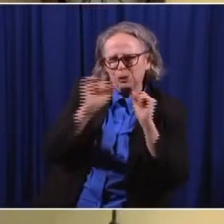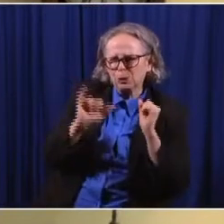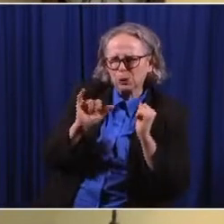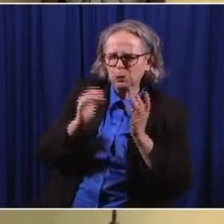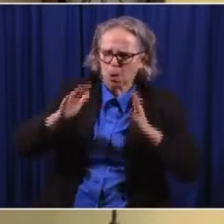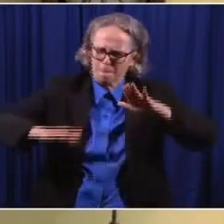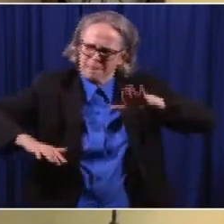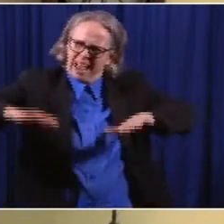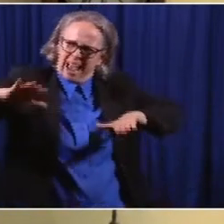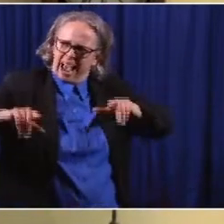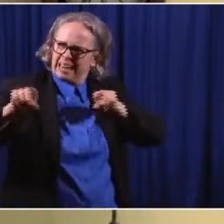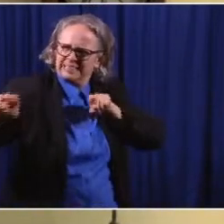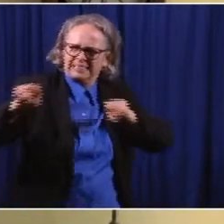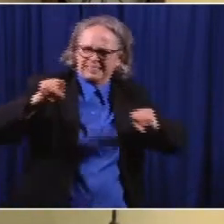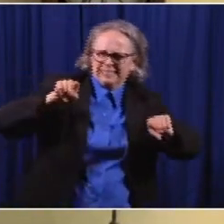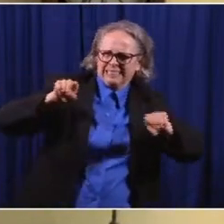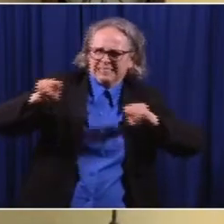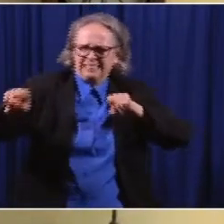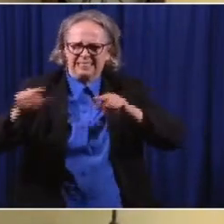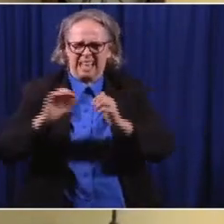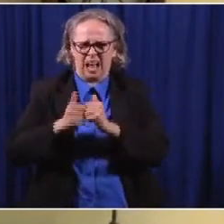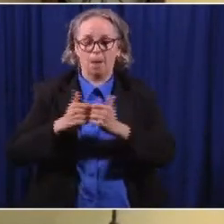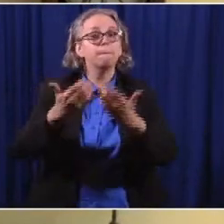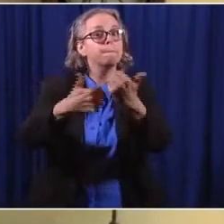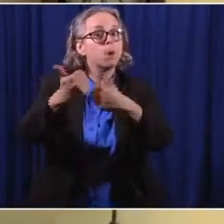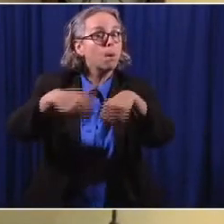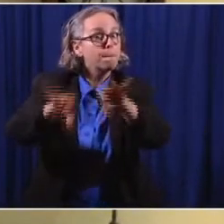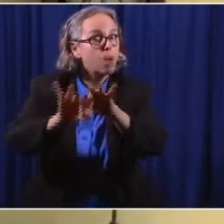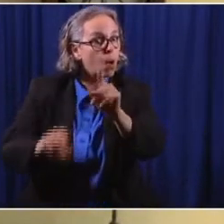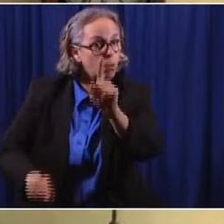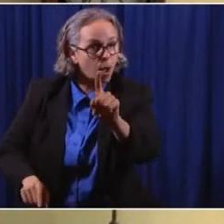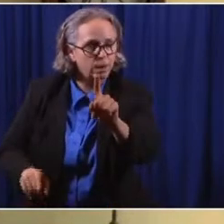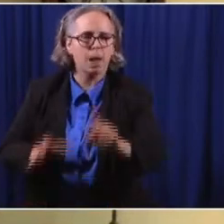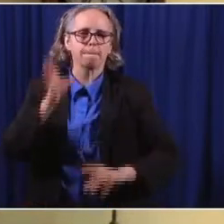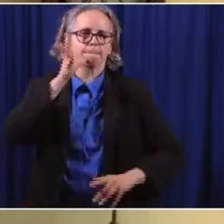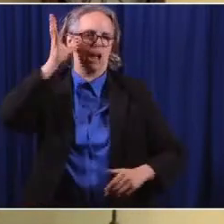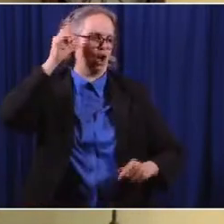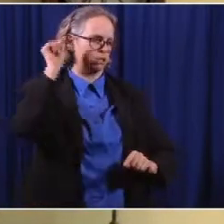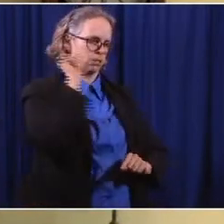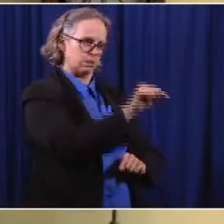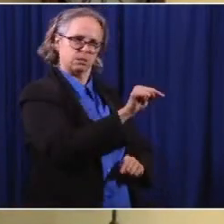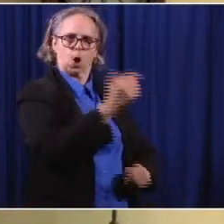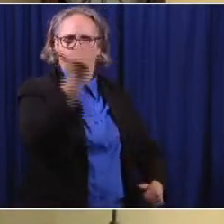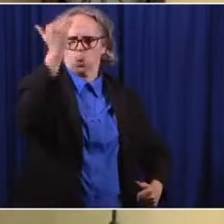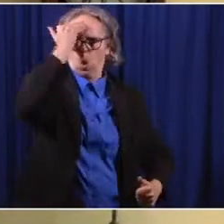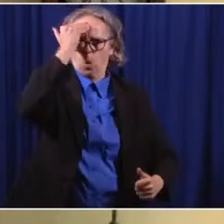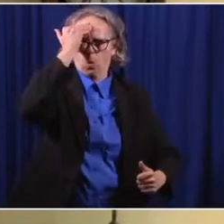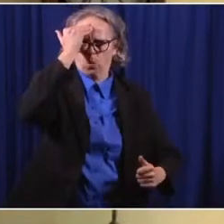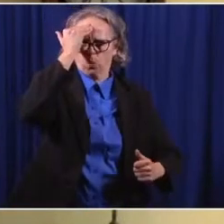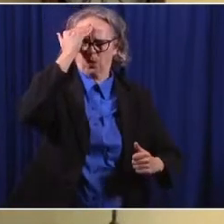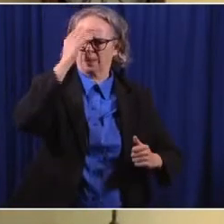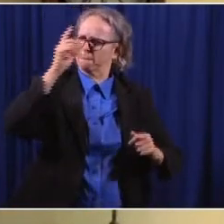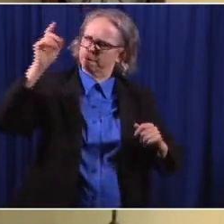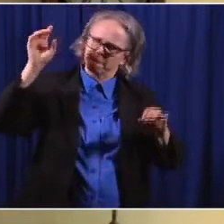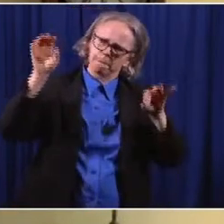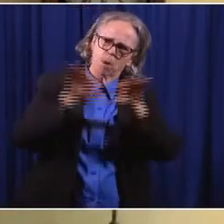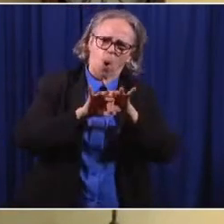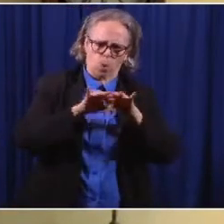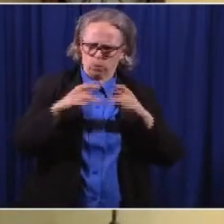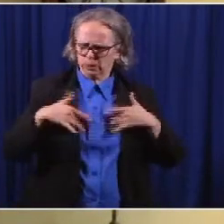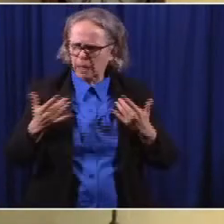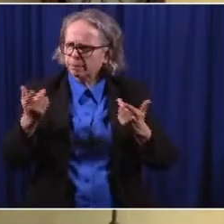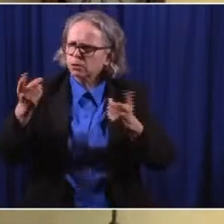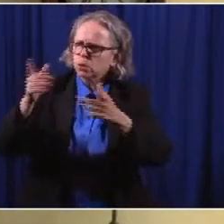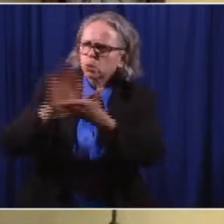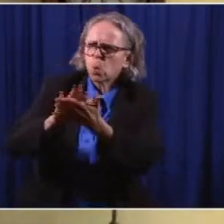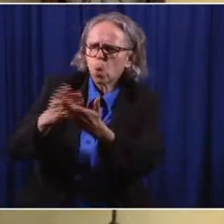school. And our order makes sure that the parents who have kids in that school know about that and know what's going on. One thing